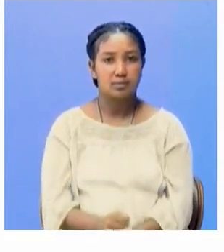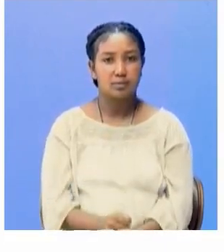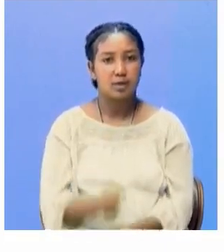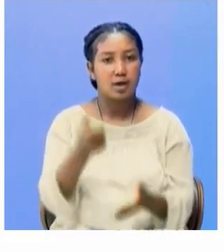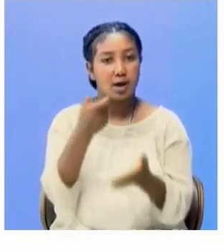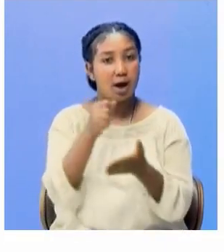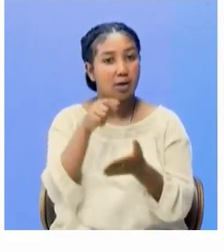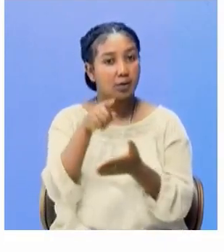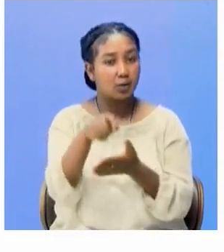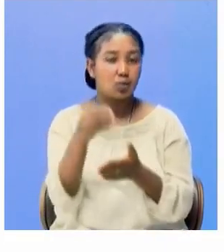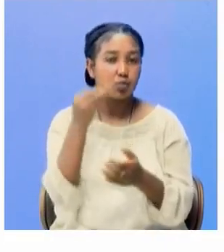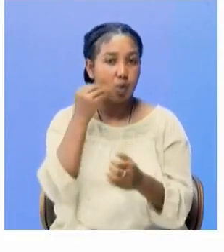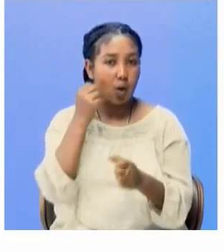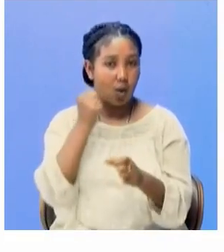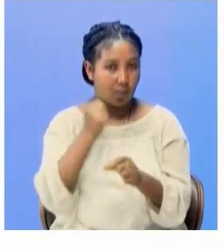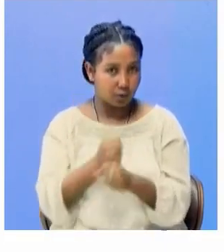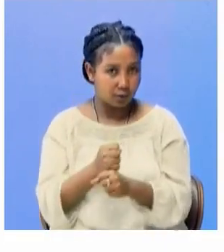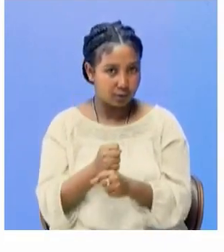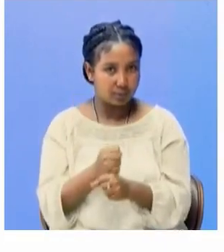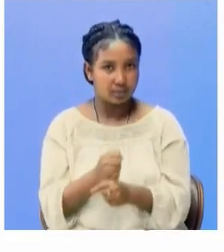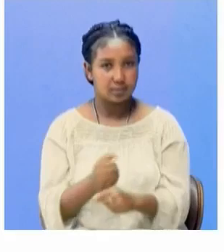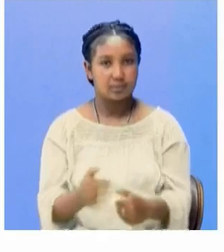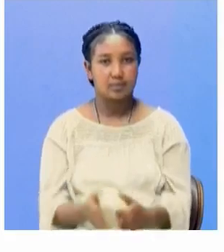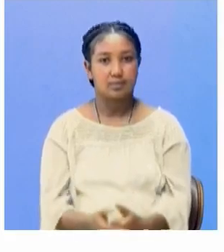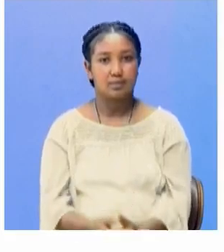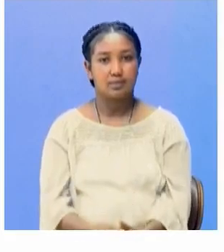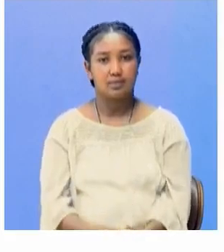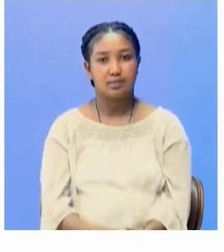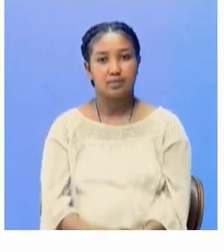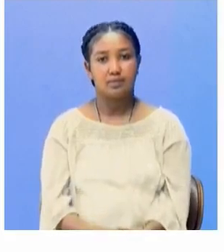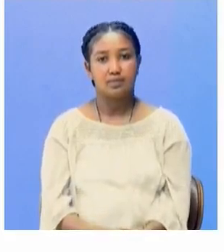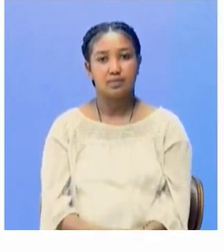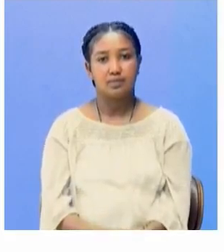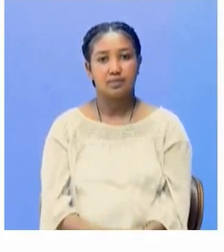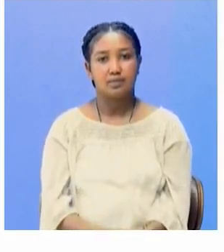Write your homework.